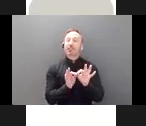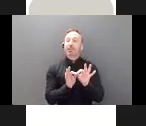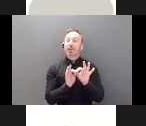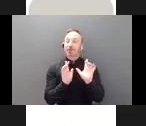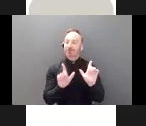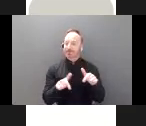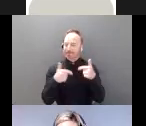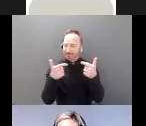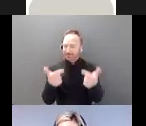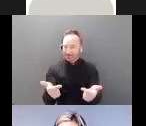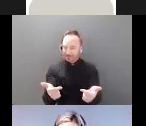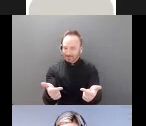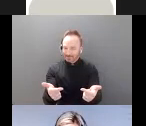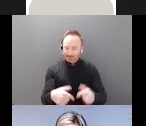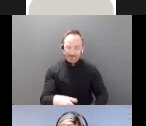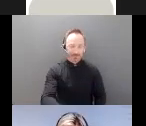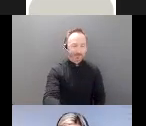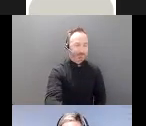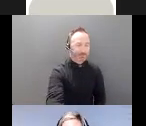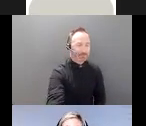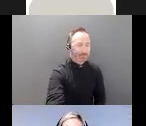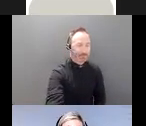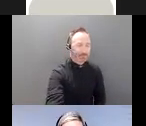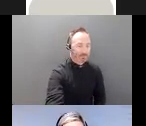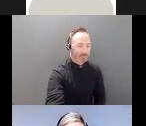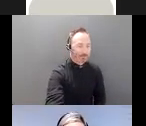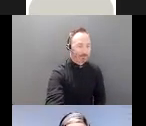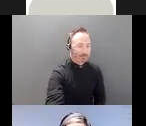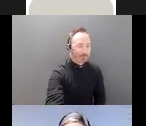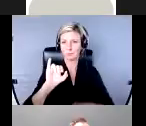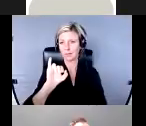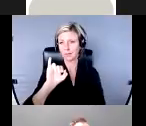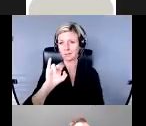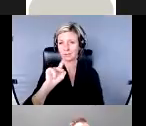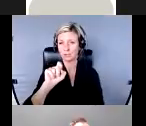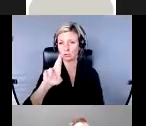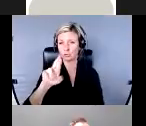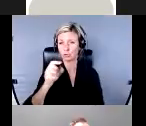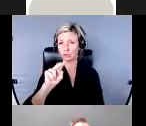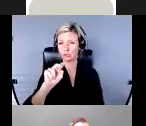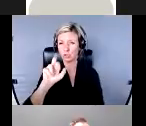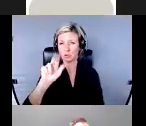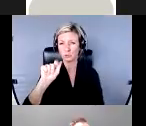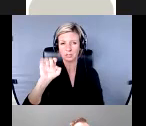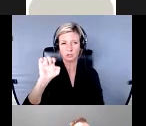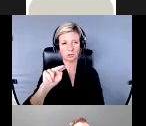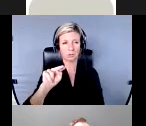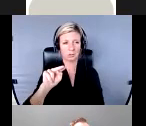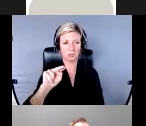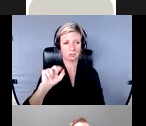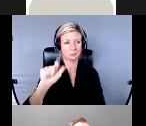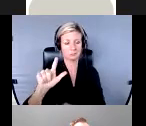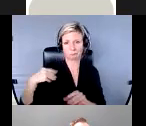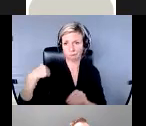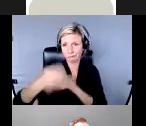Intergenerational multi-party family mediation. So I wanted to say, this may be a name that where OAFM is considering. It may